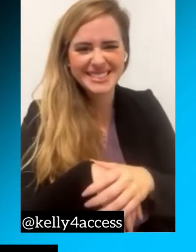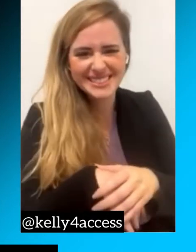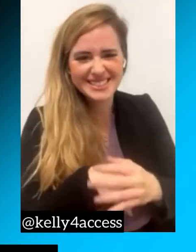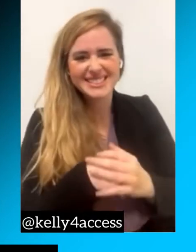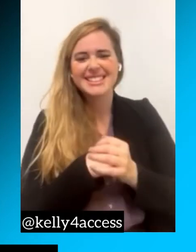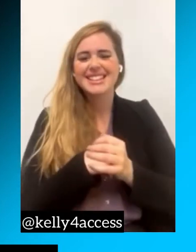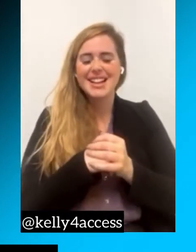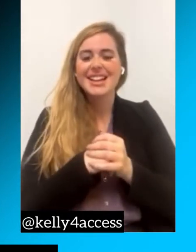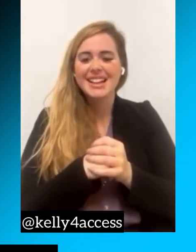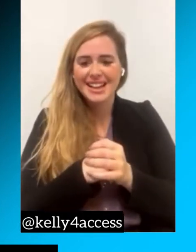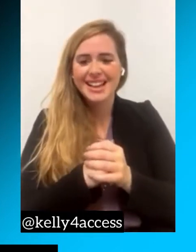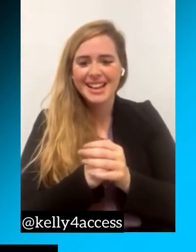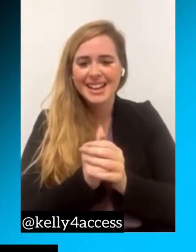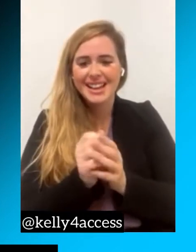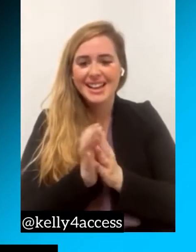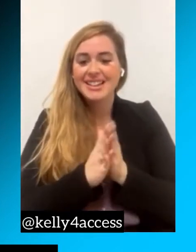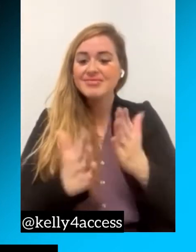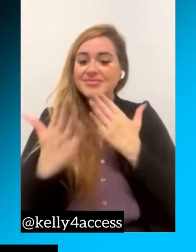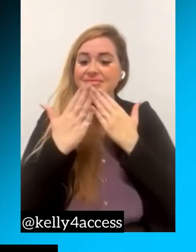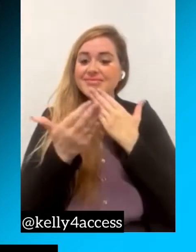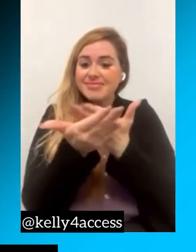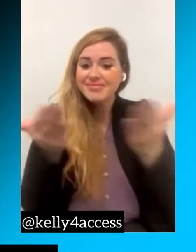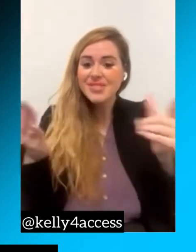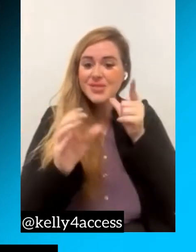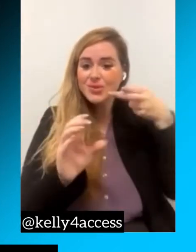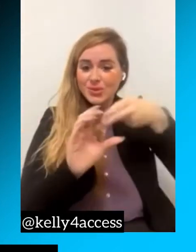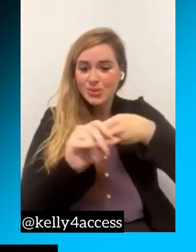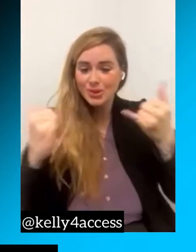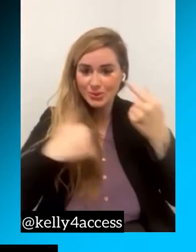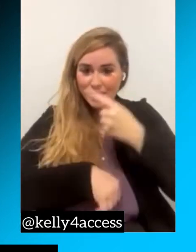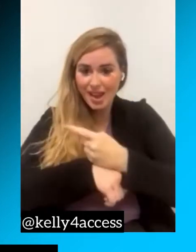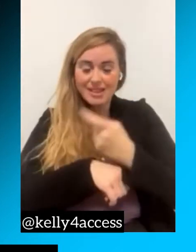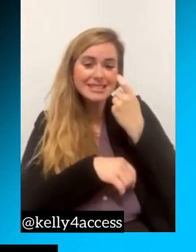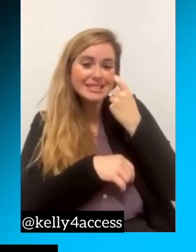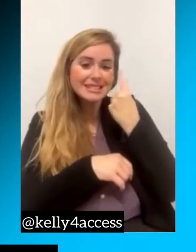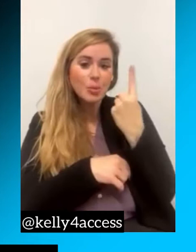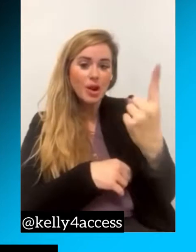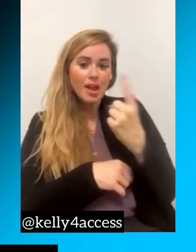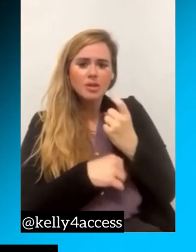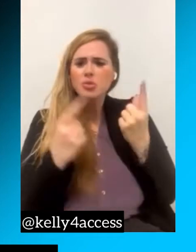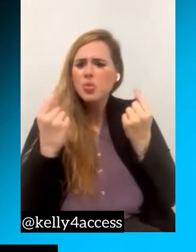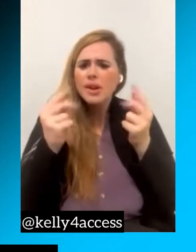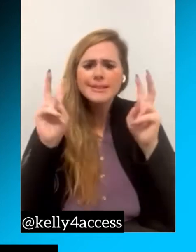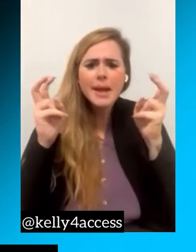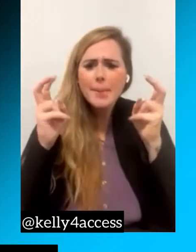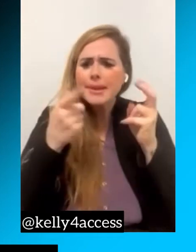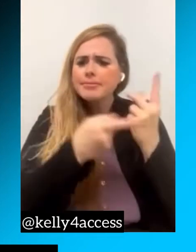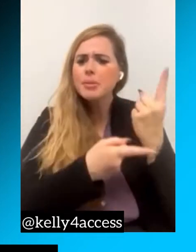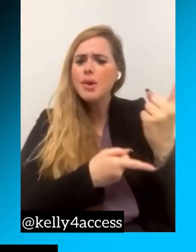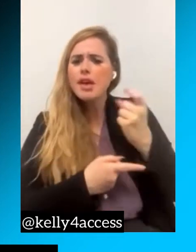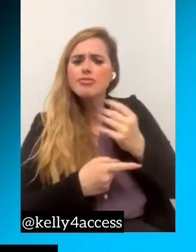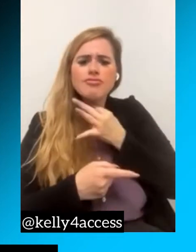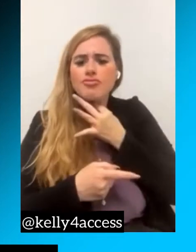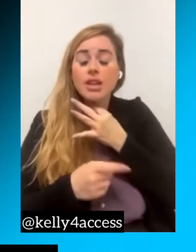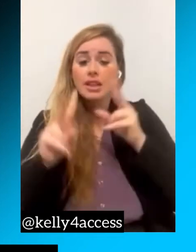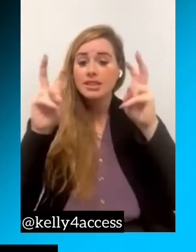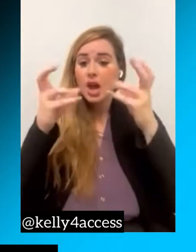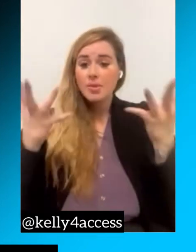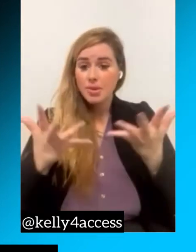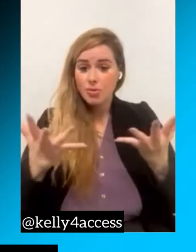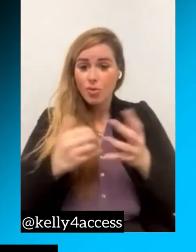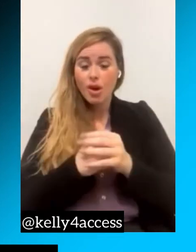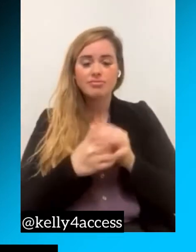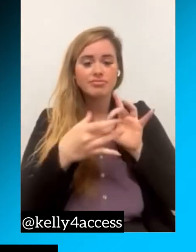um, Thank you everyone for coming on. Earlier someone had asked what the topic was, and the topic is going to be on